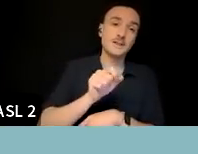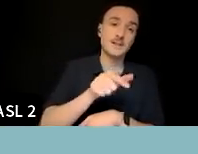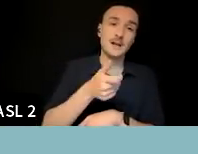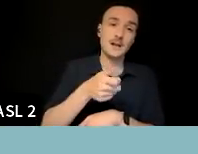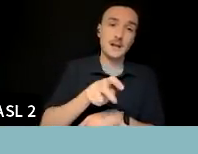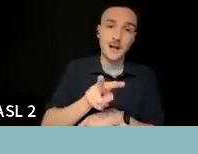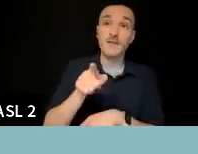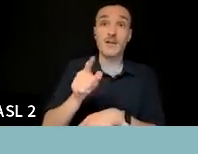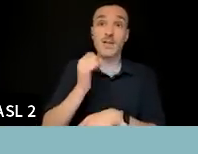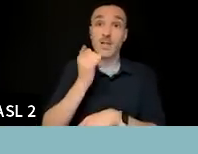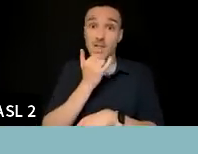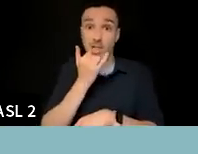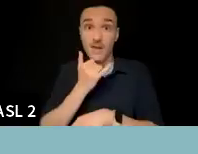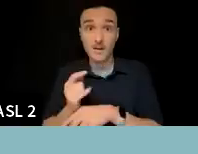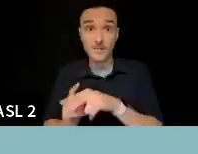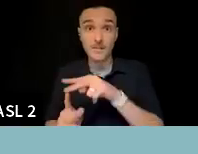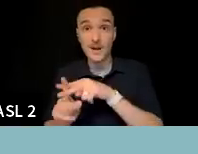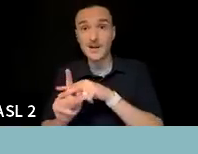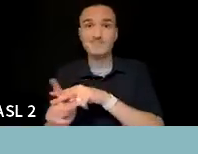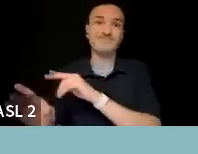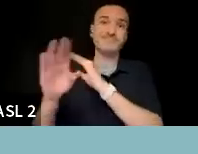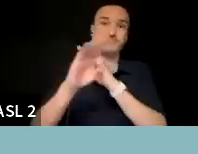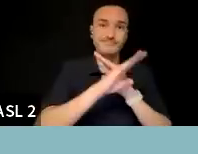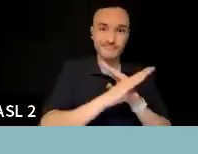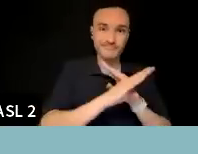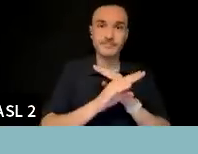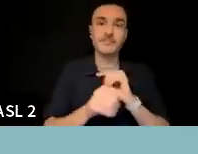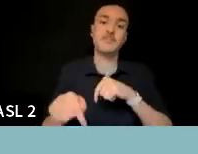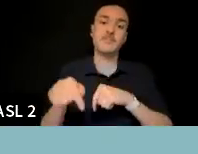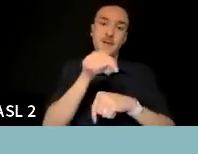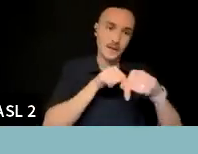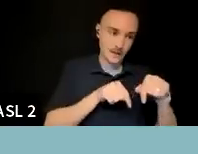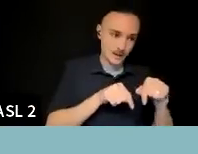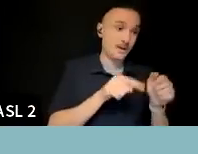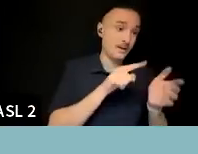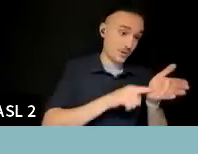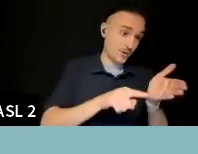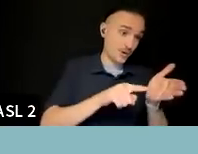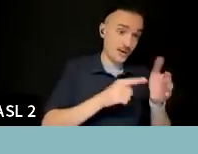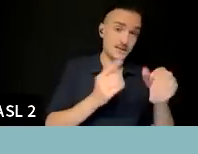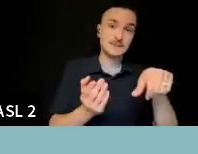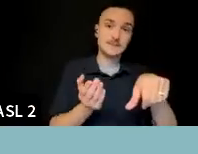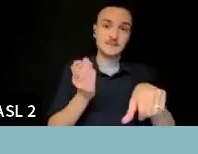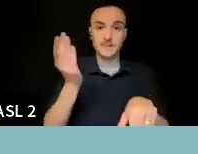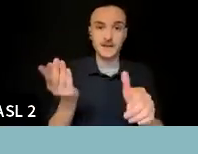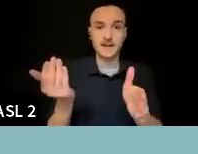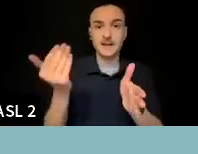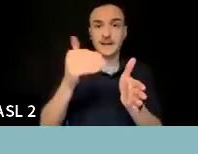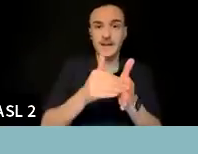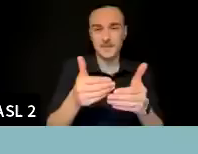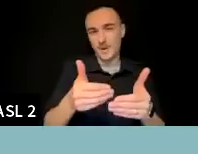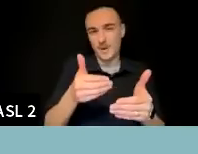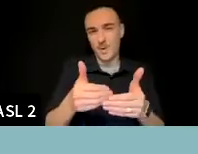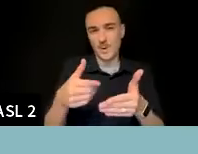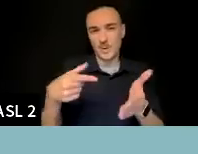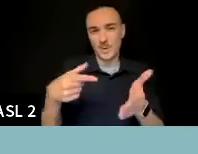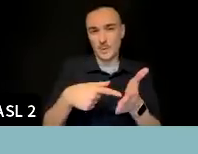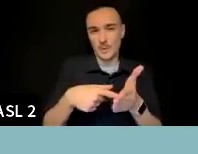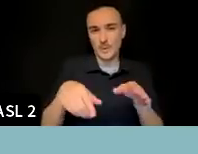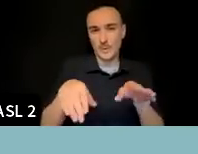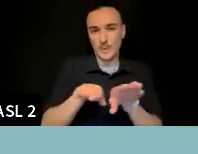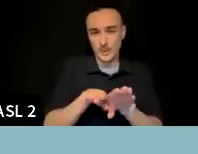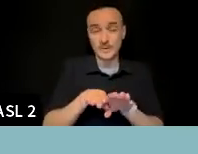and you'll need to correct the errors and submit again before the deadline. However, if your submission is free of